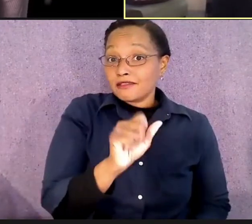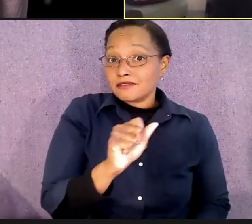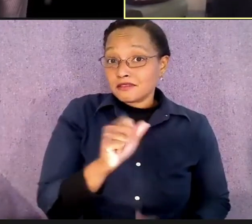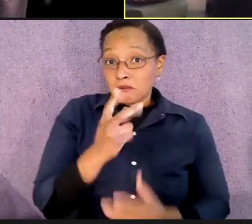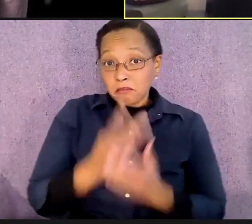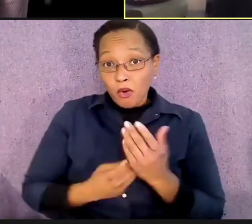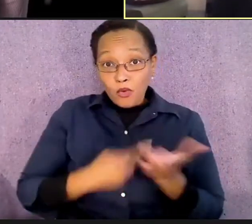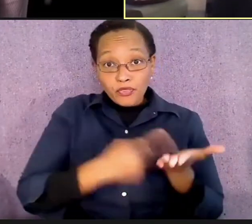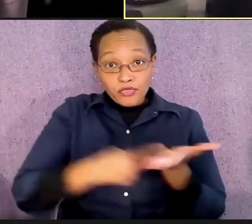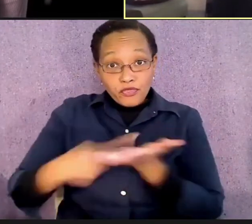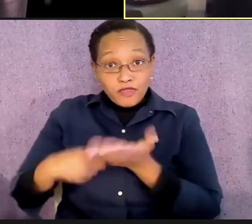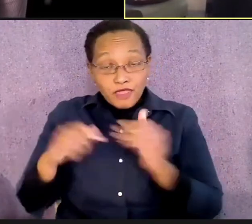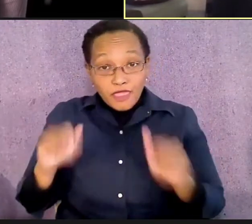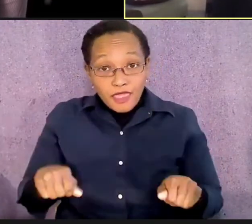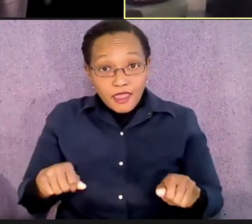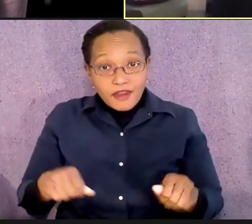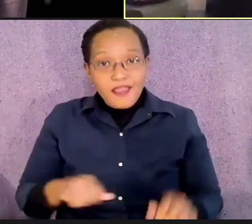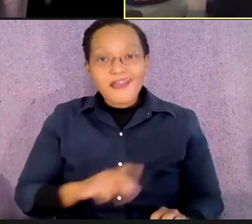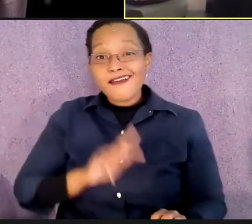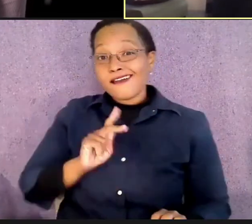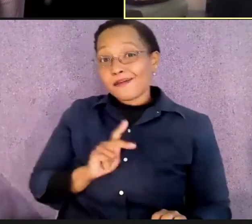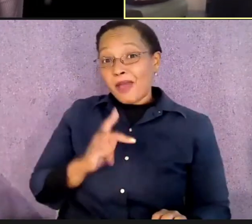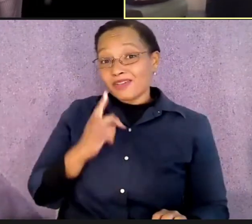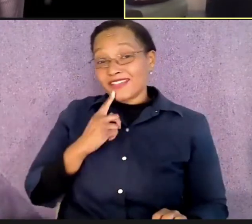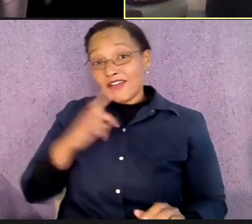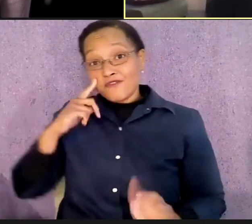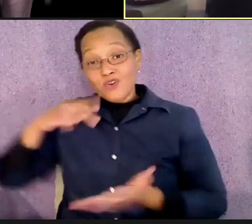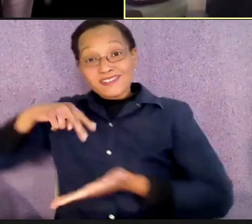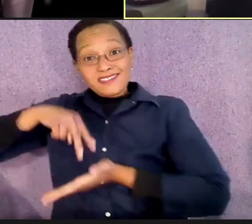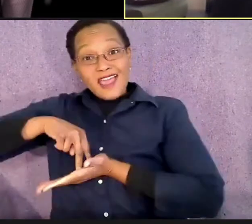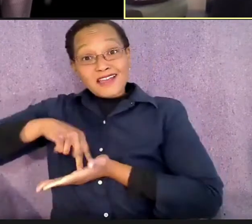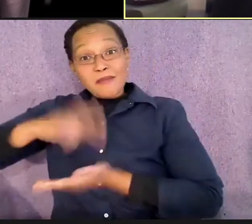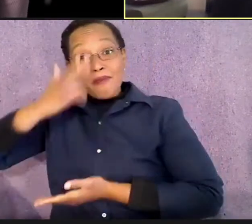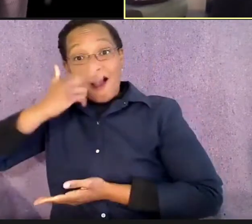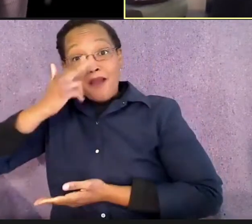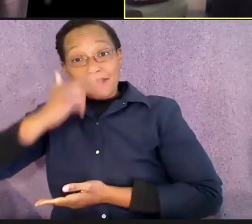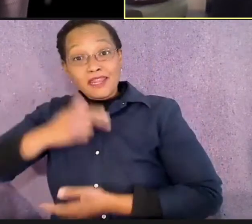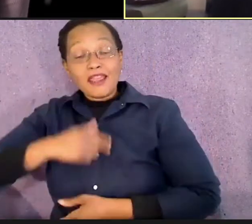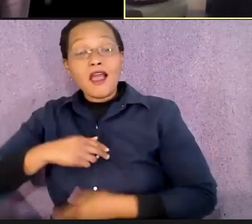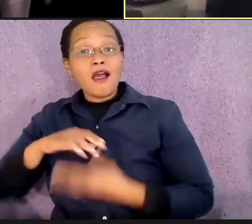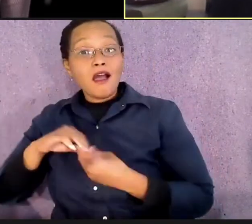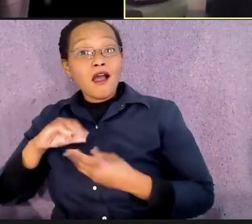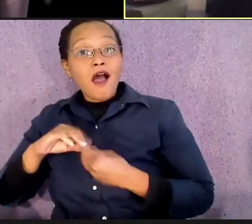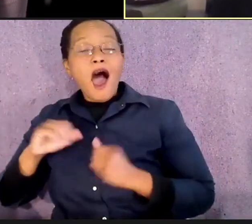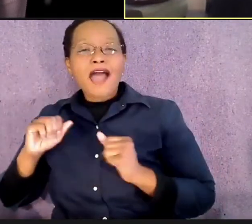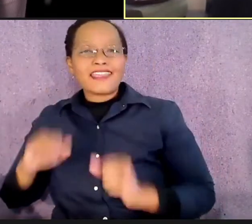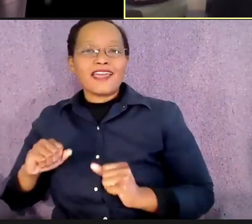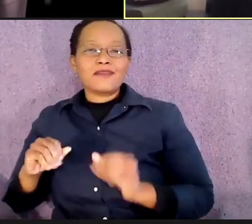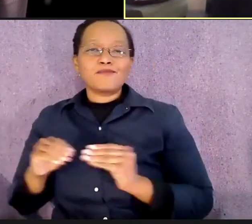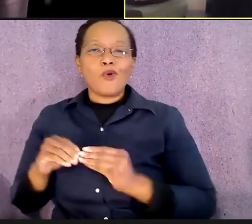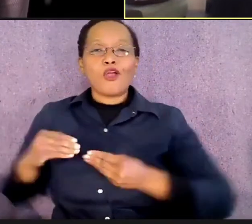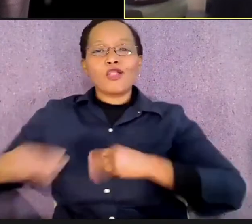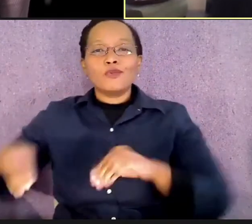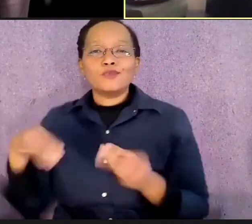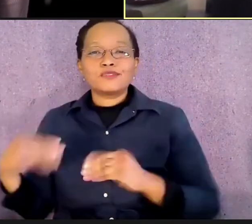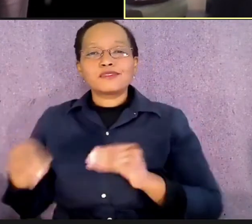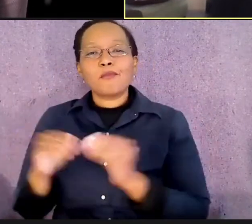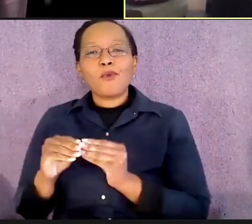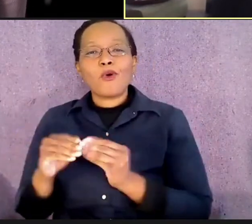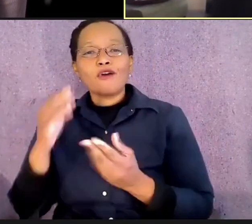comedy, I can be a little looser. I can be a little freer with I can sort of